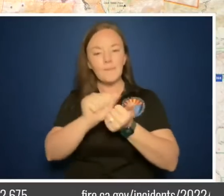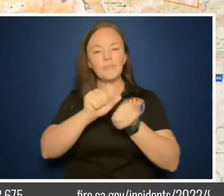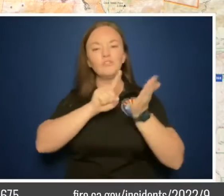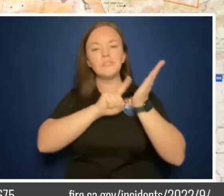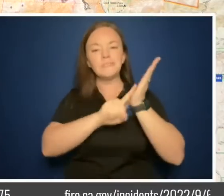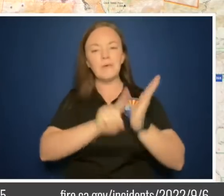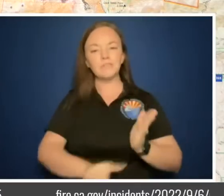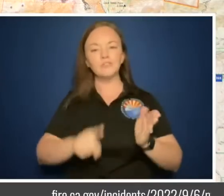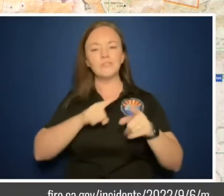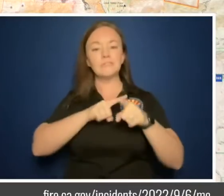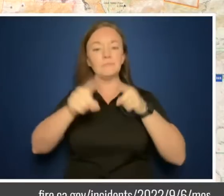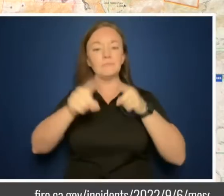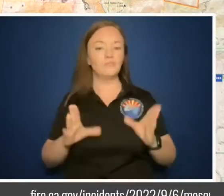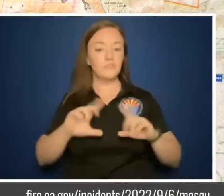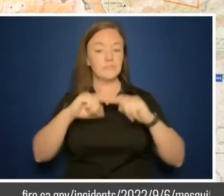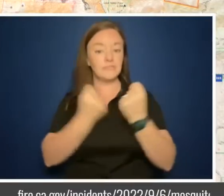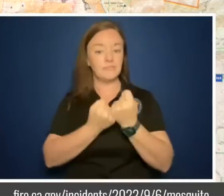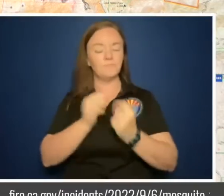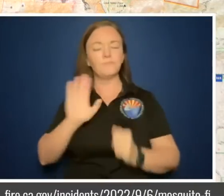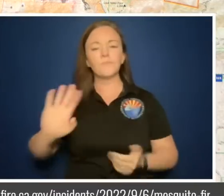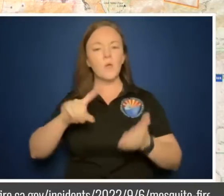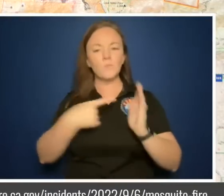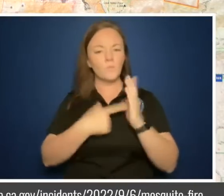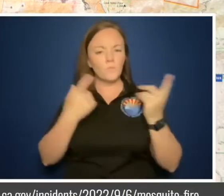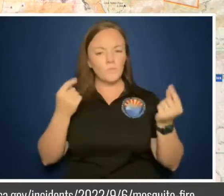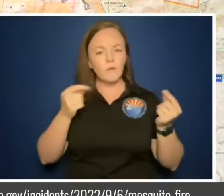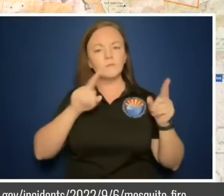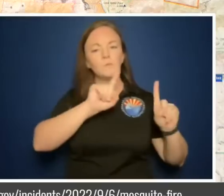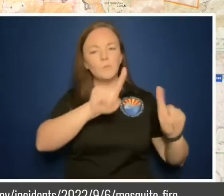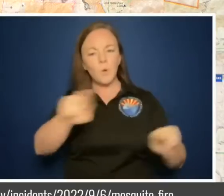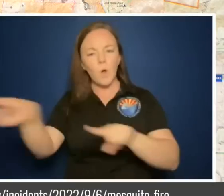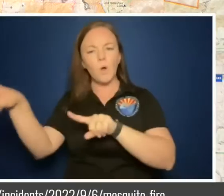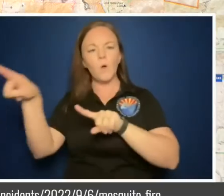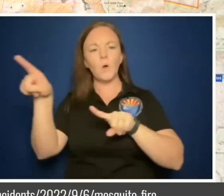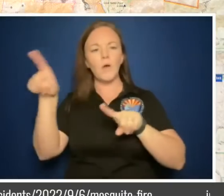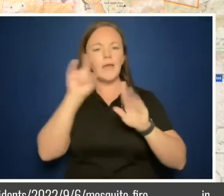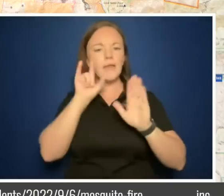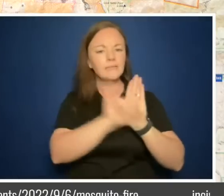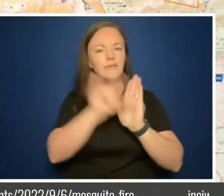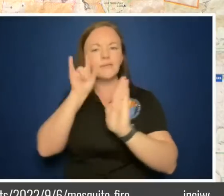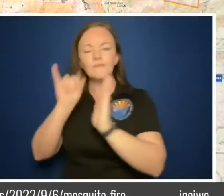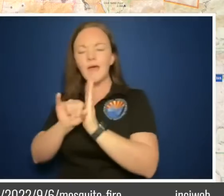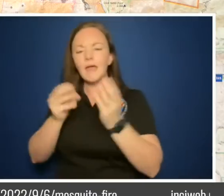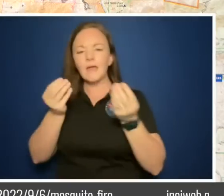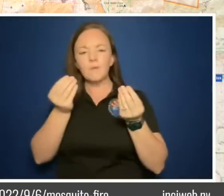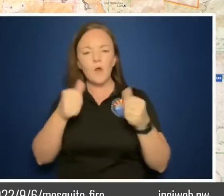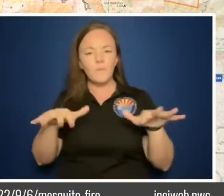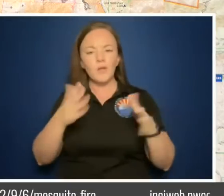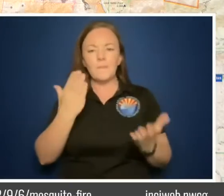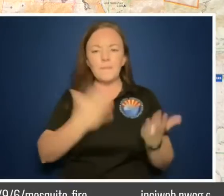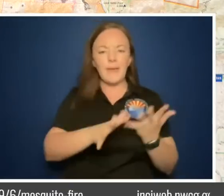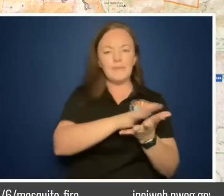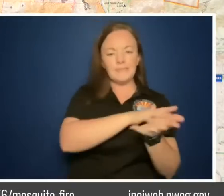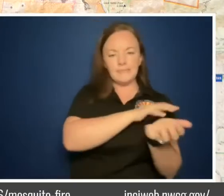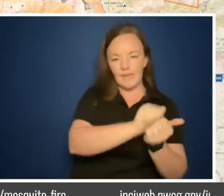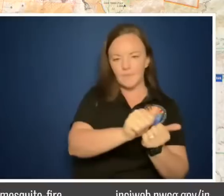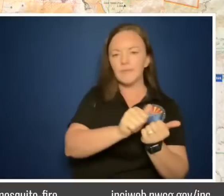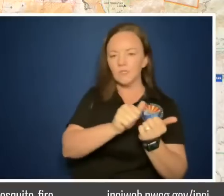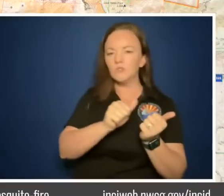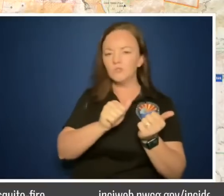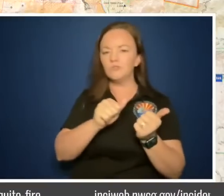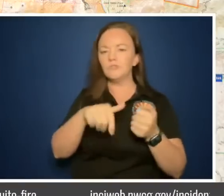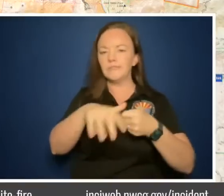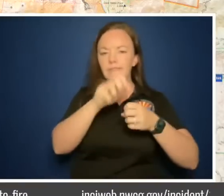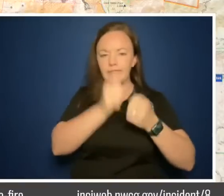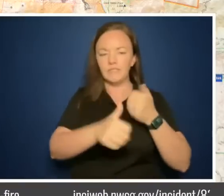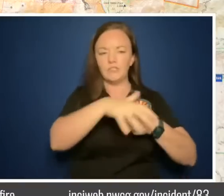and their role is to go out and identify properties that may or may not have been damaged in the affected area. So we know